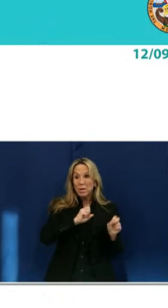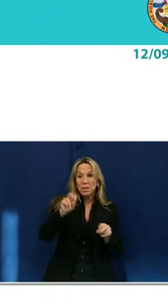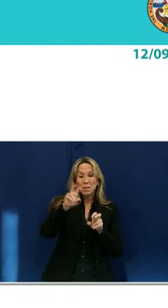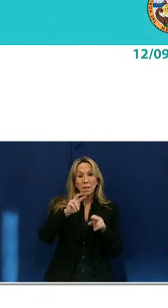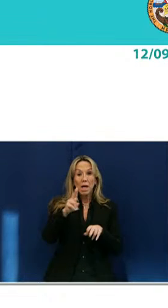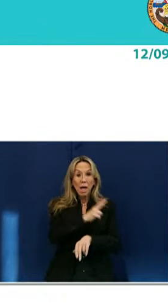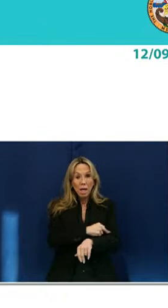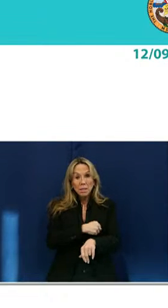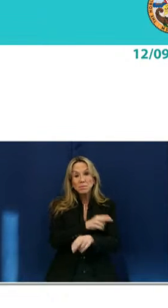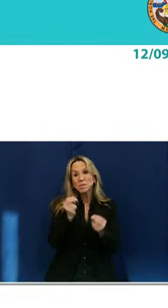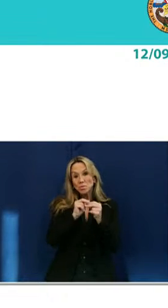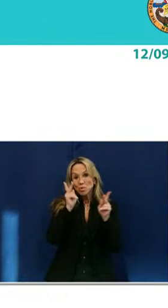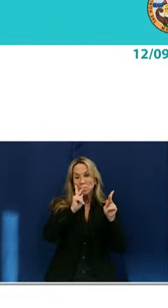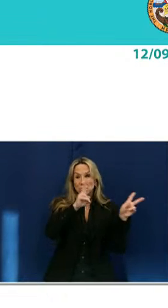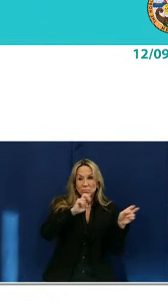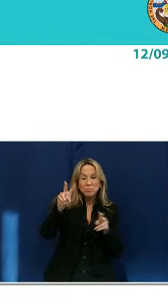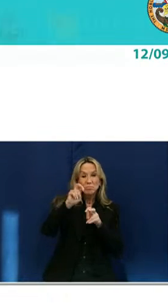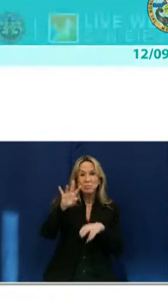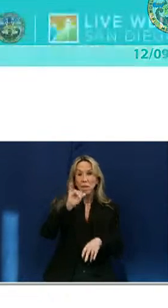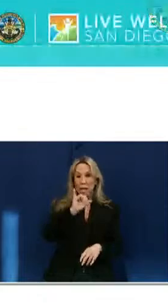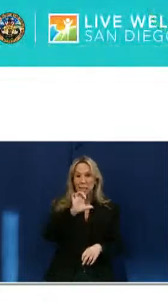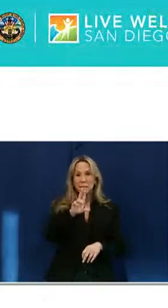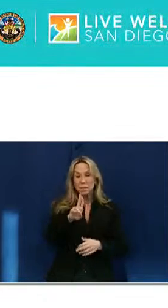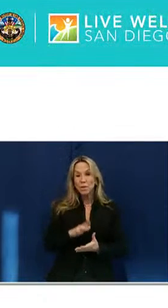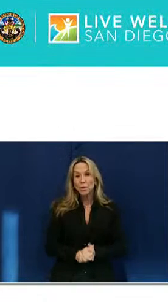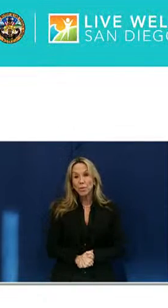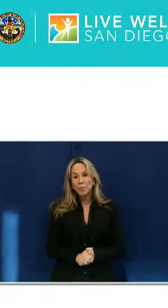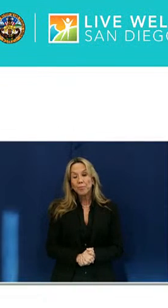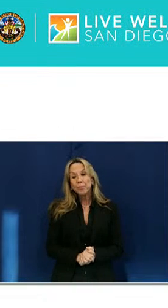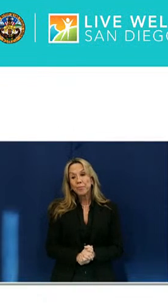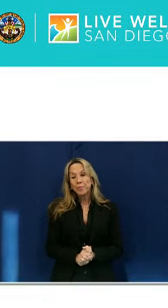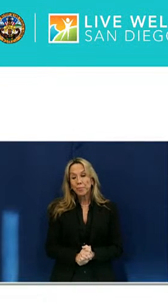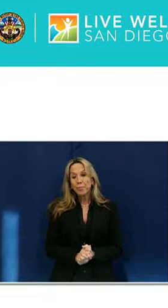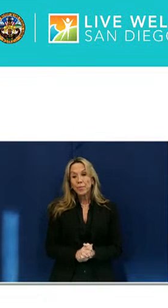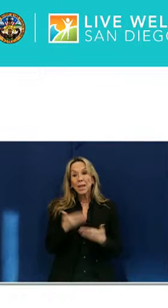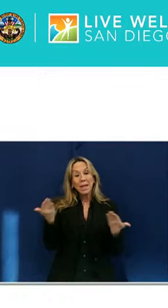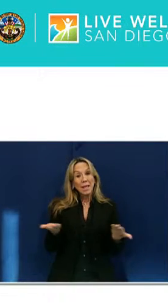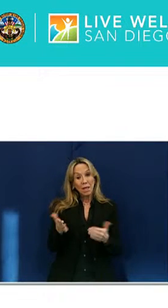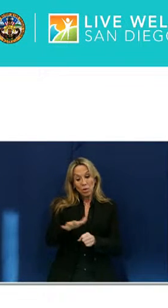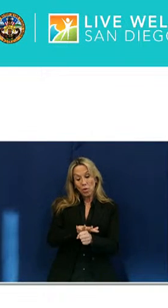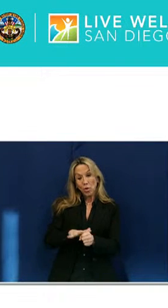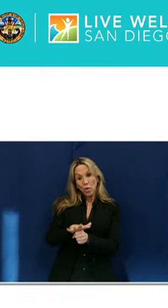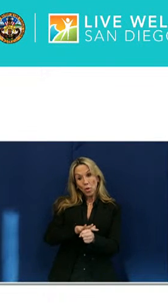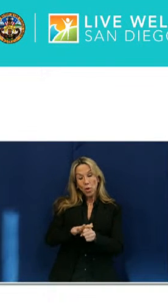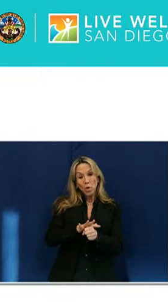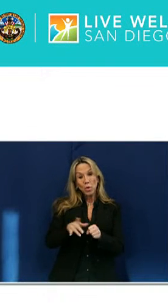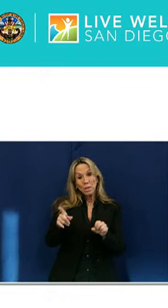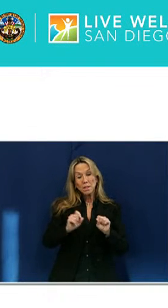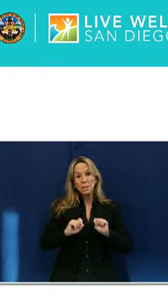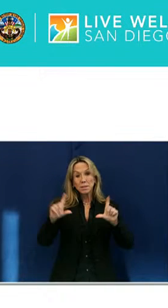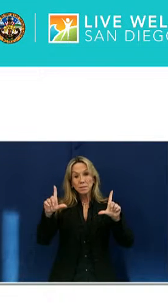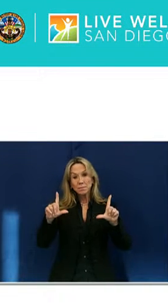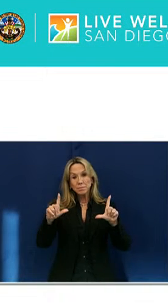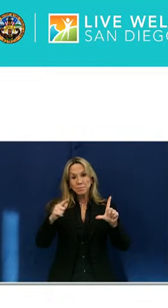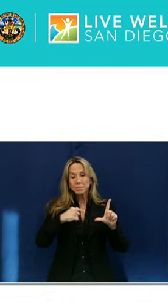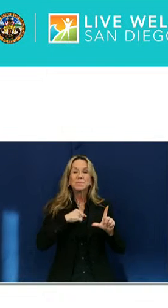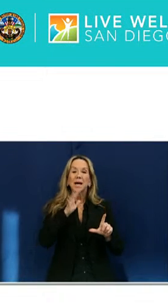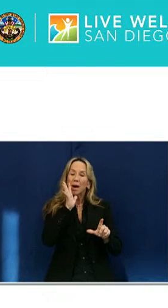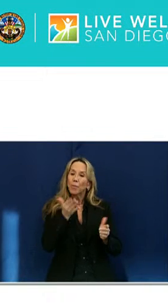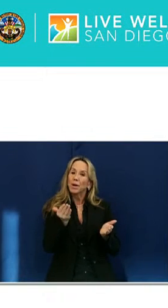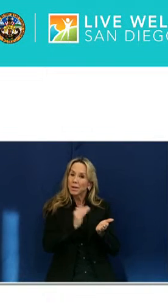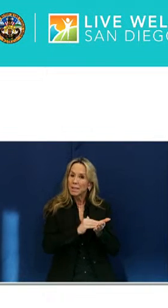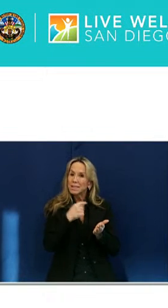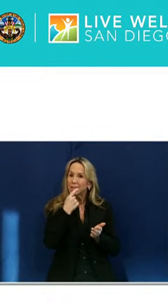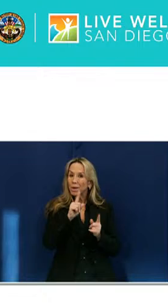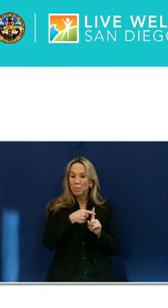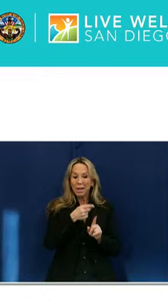and ICU admissions. In the next slide, locally, I will briefly review the hospitalizations